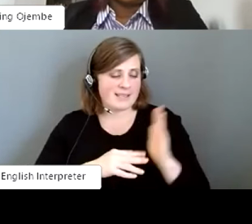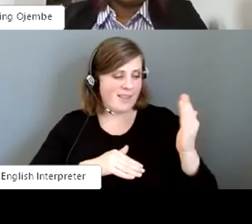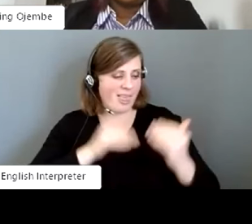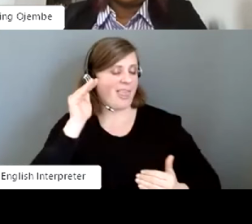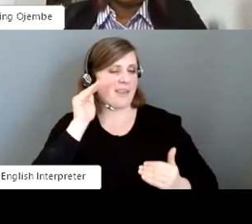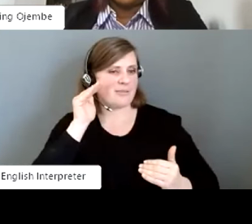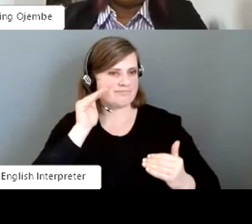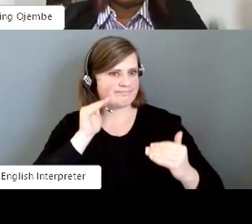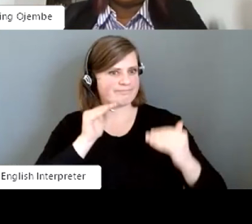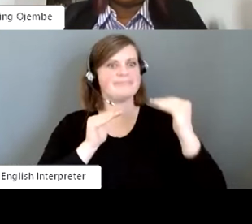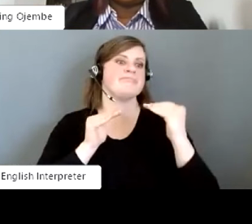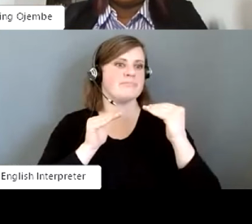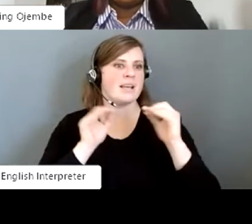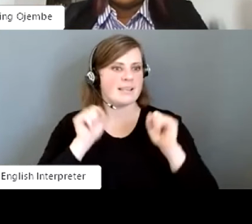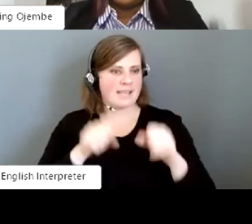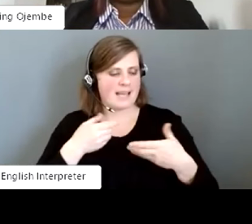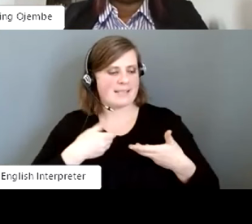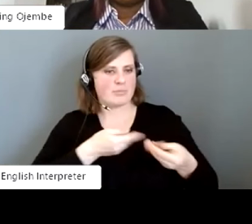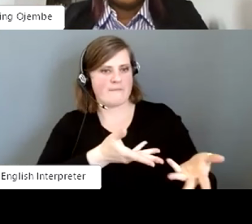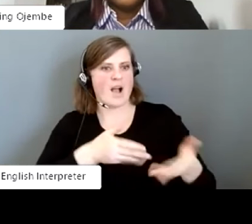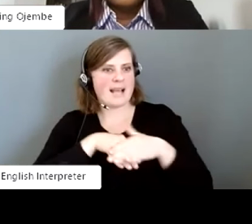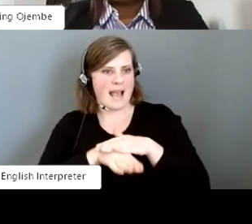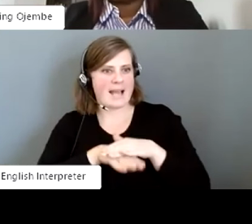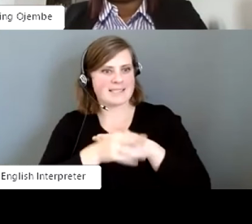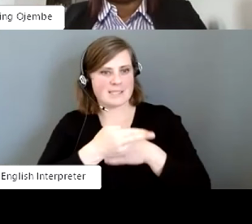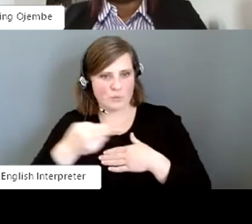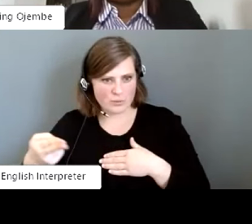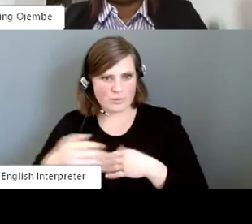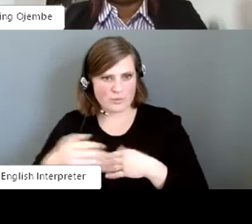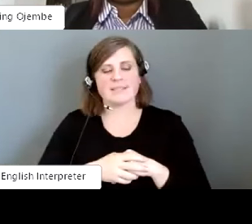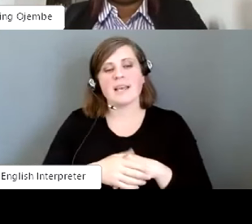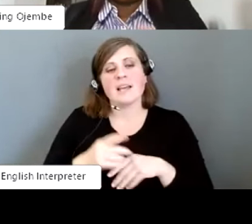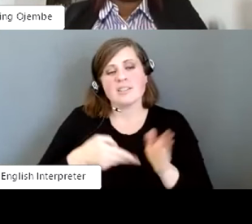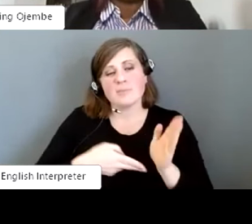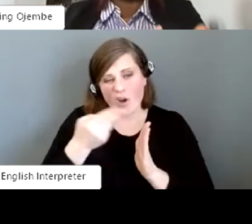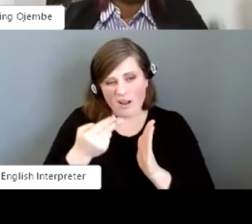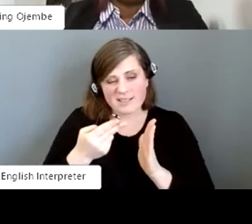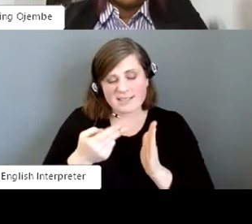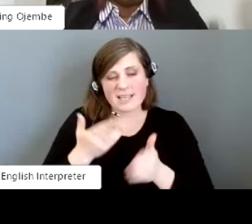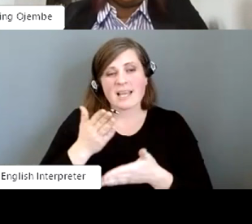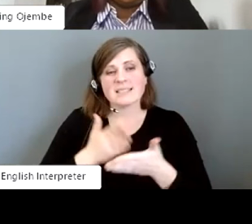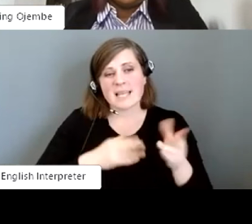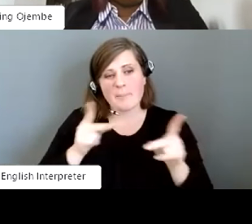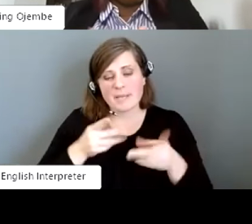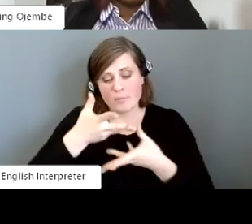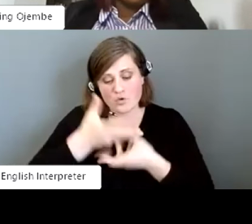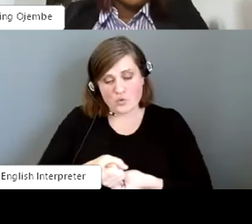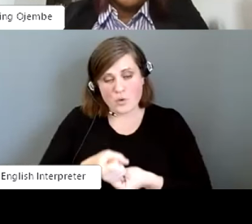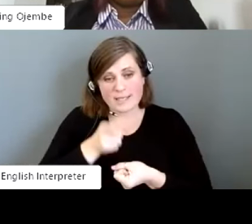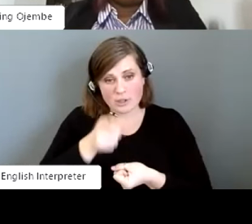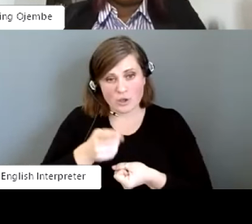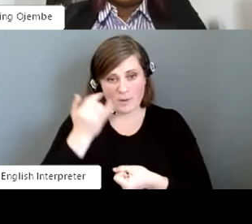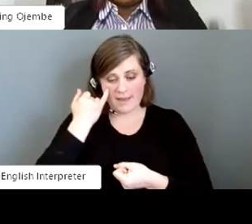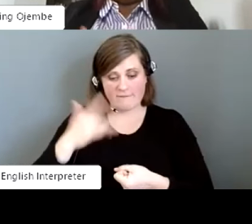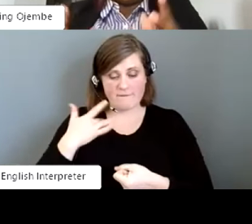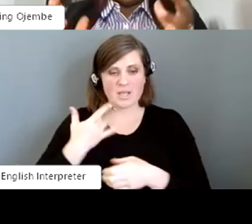improper access to resources. And the truth of the matter is that people can only trust you if they feel